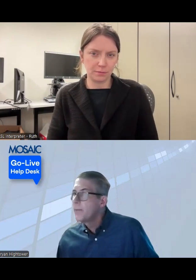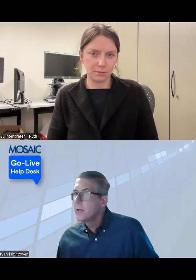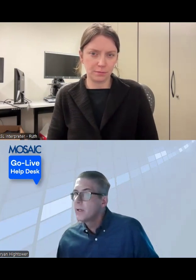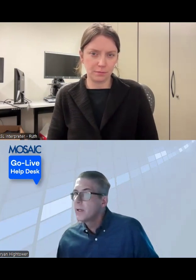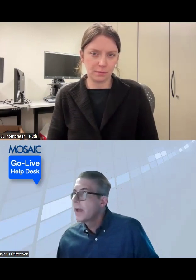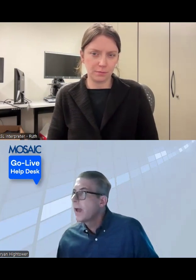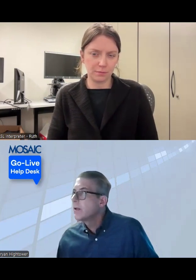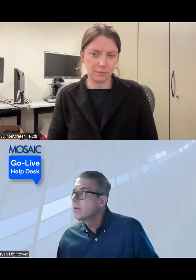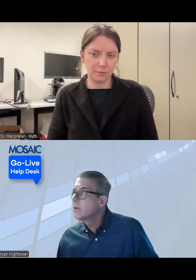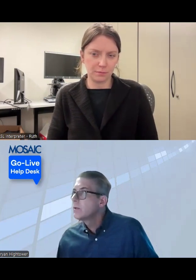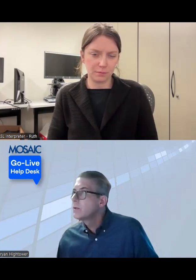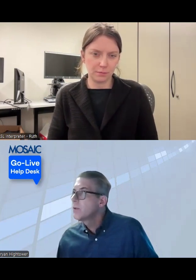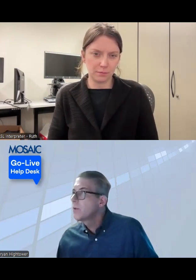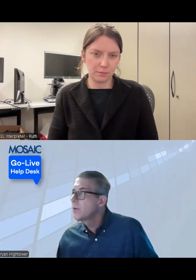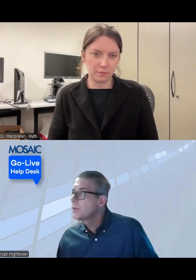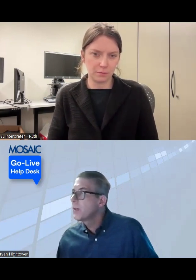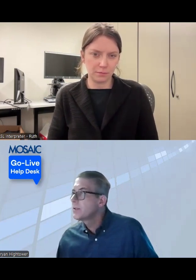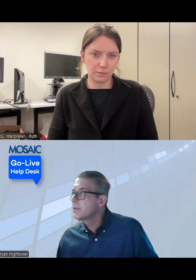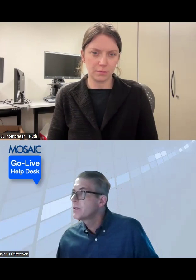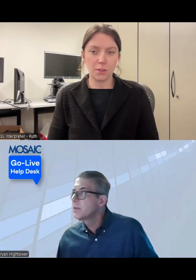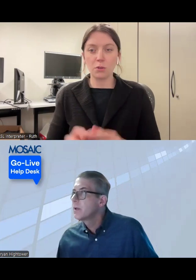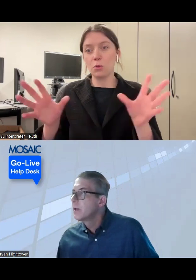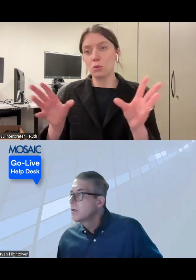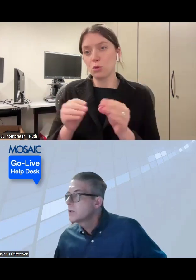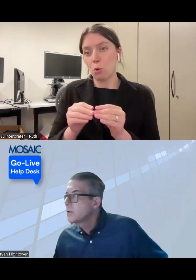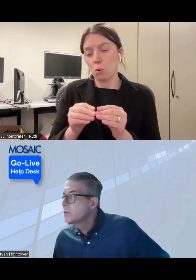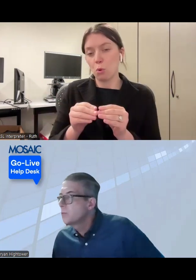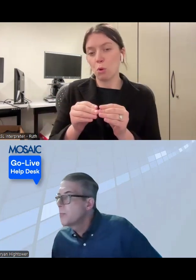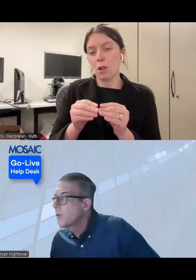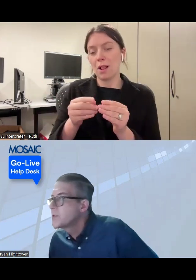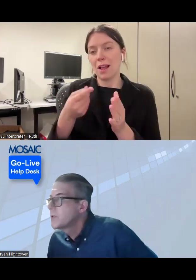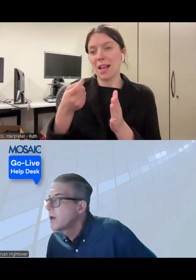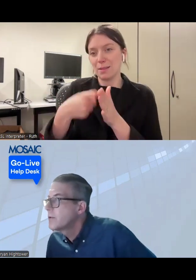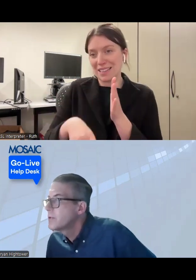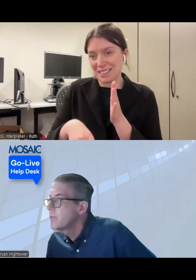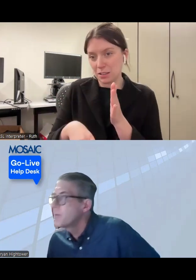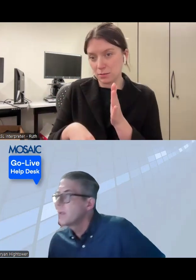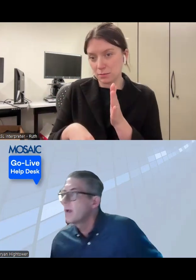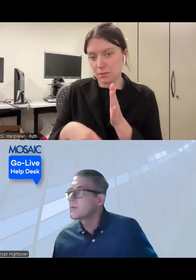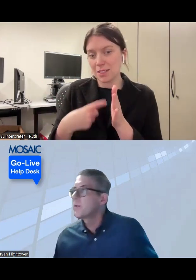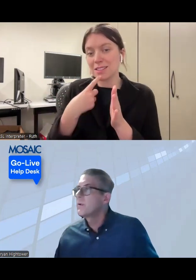So I'm going to look at total expenses. So it reports